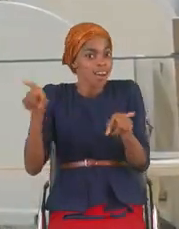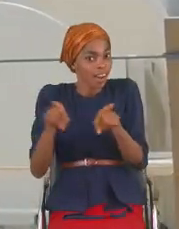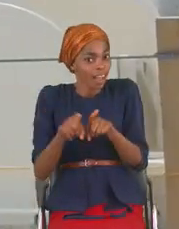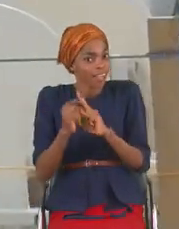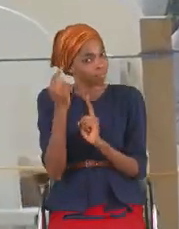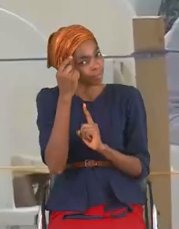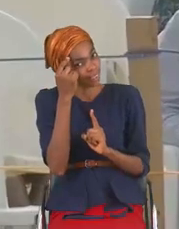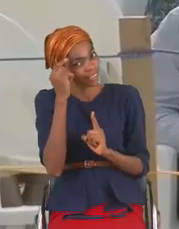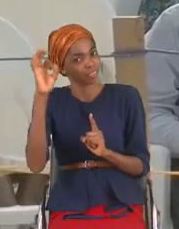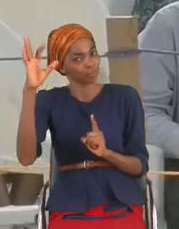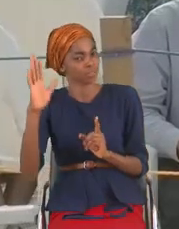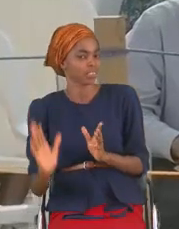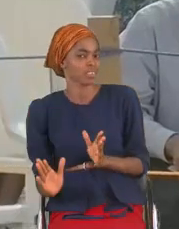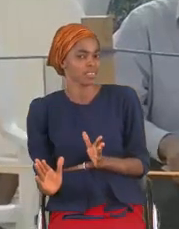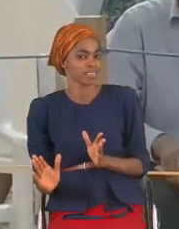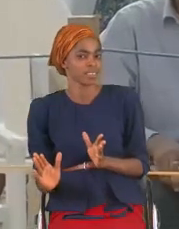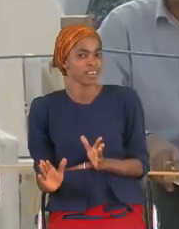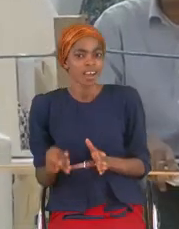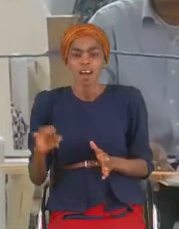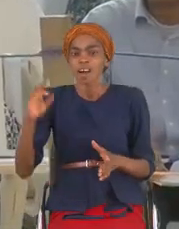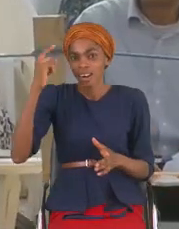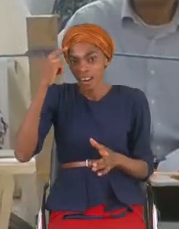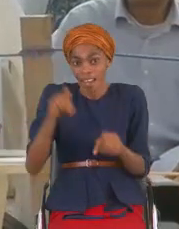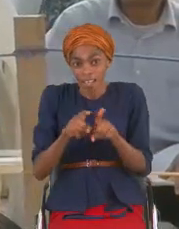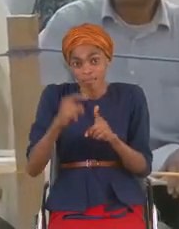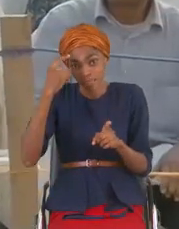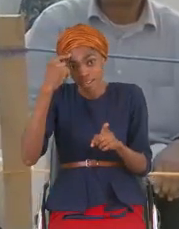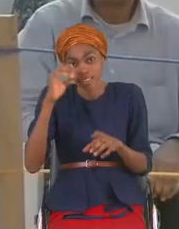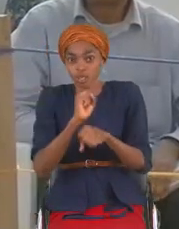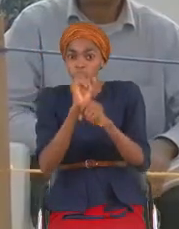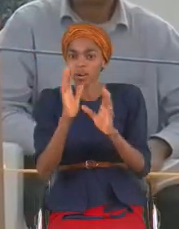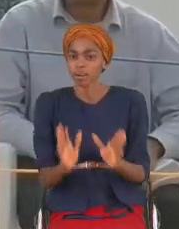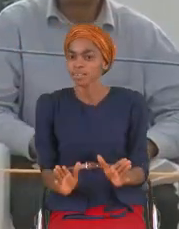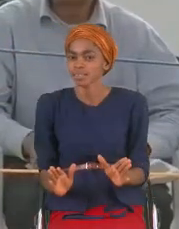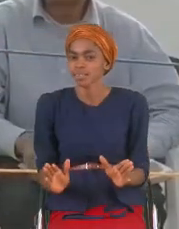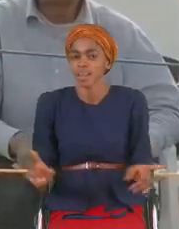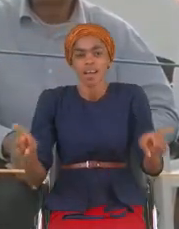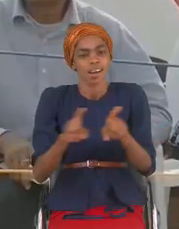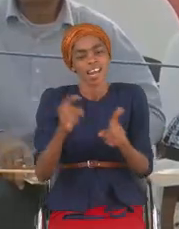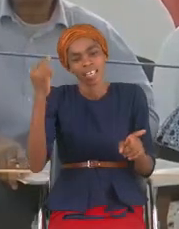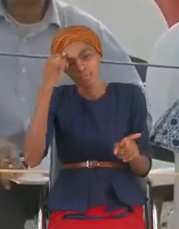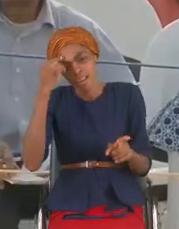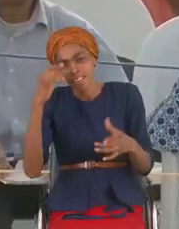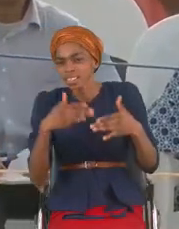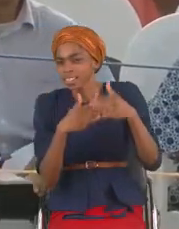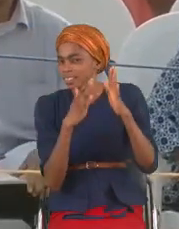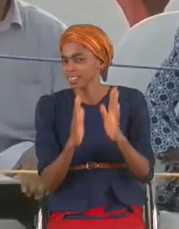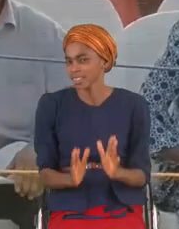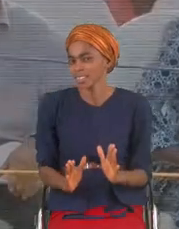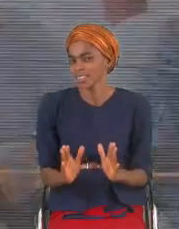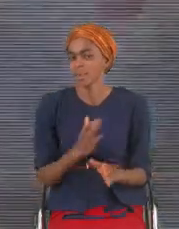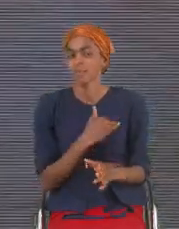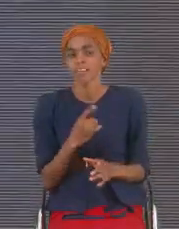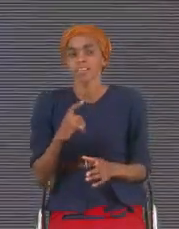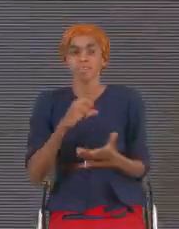like-minded preachers, like-minded workers, like-minded leaders. He says in